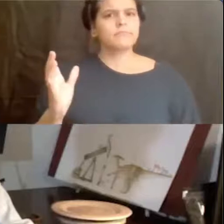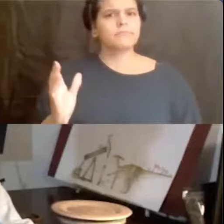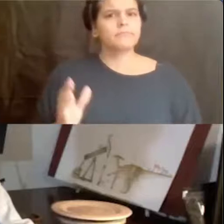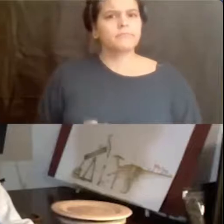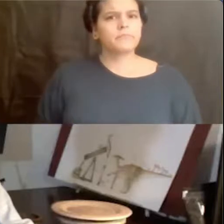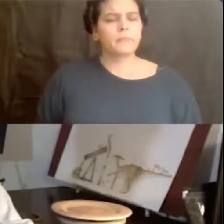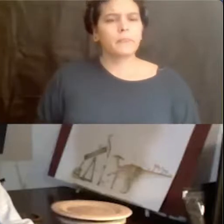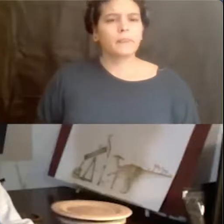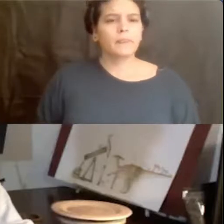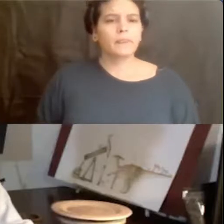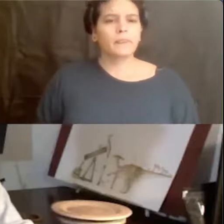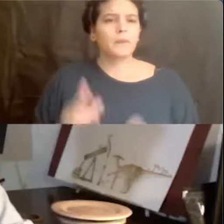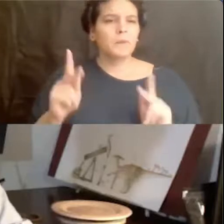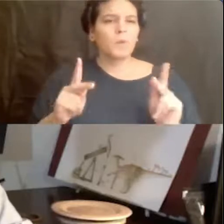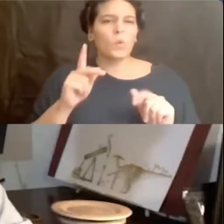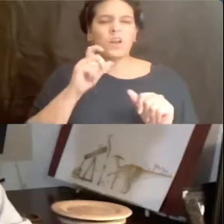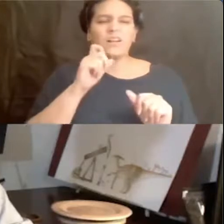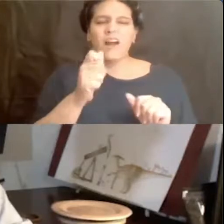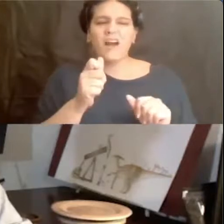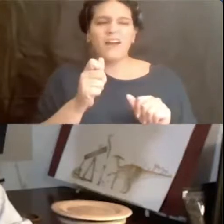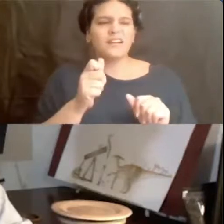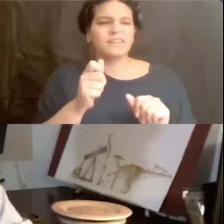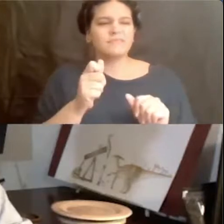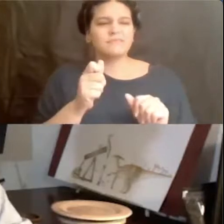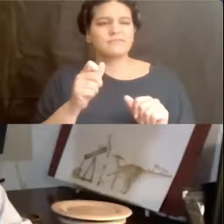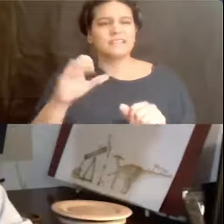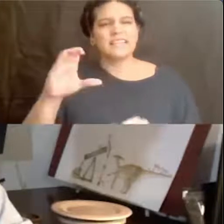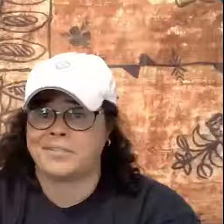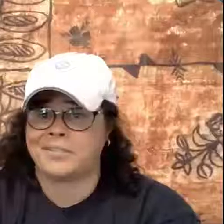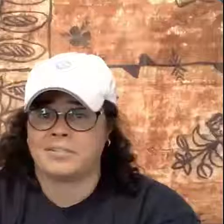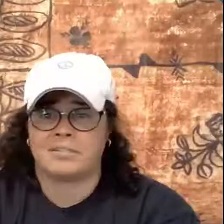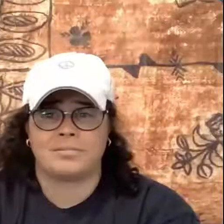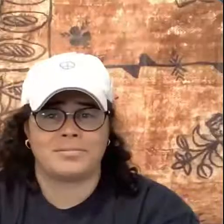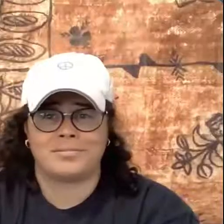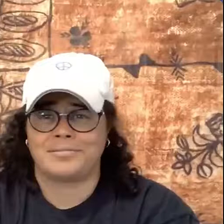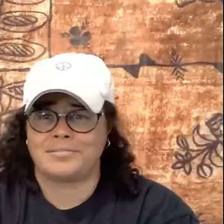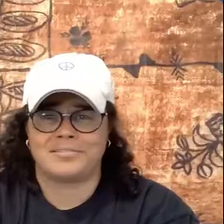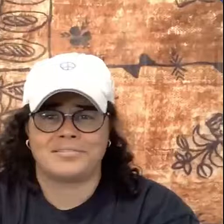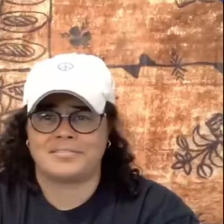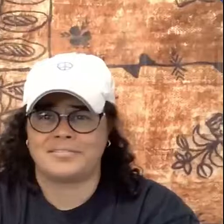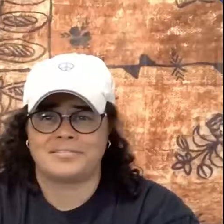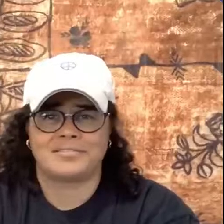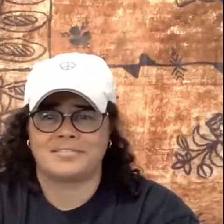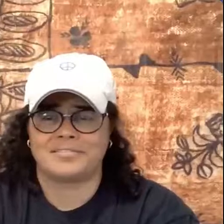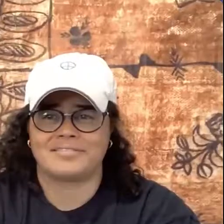of things got passed on through the generations.